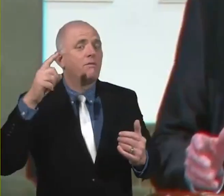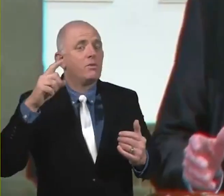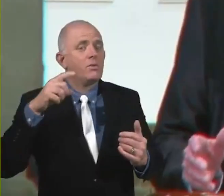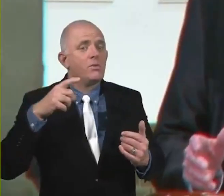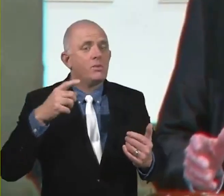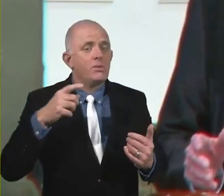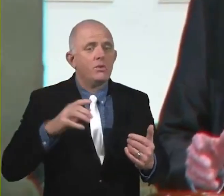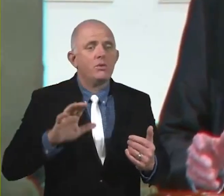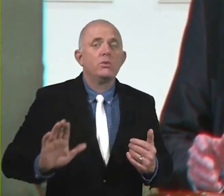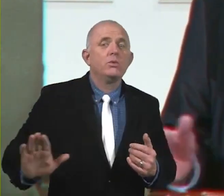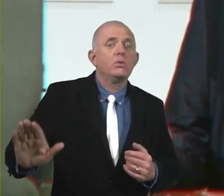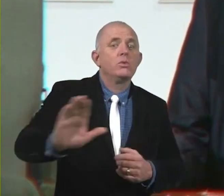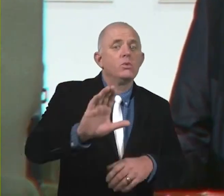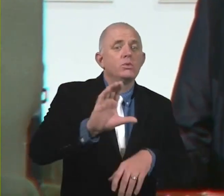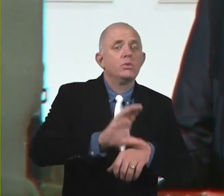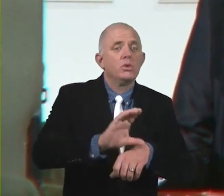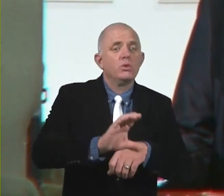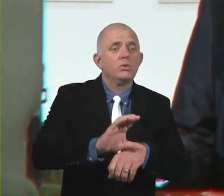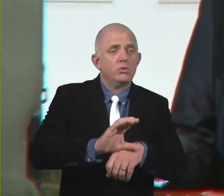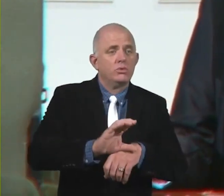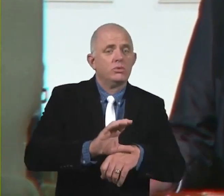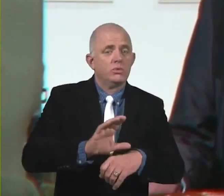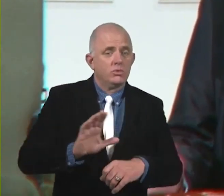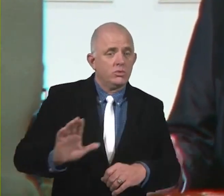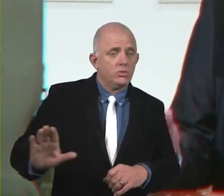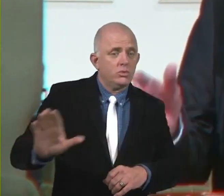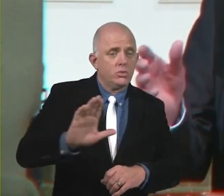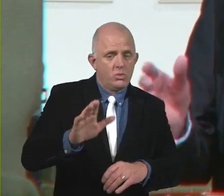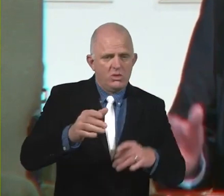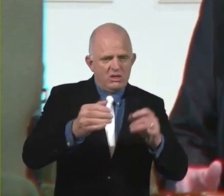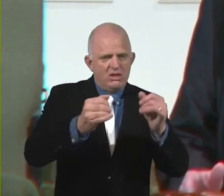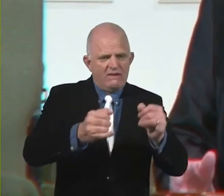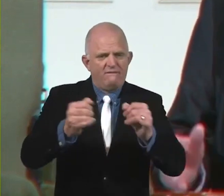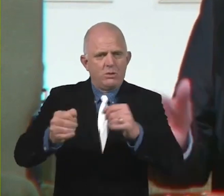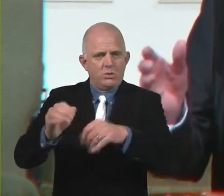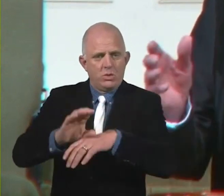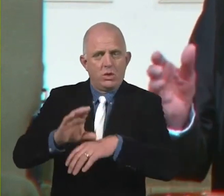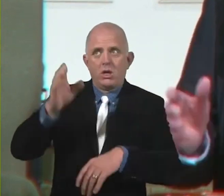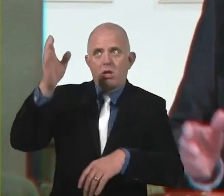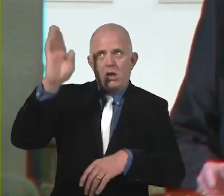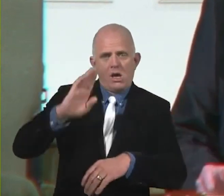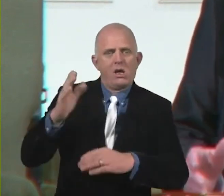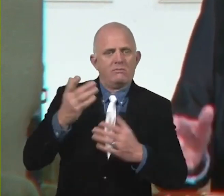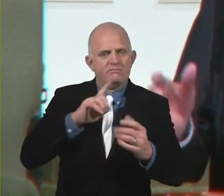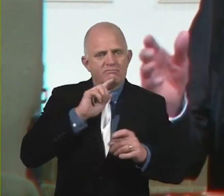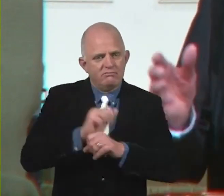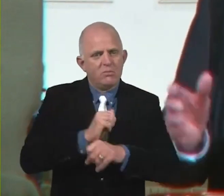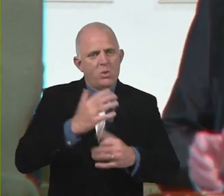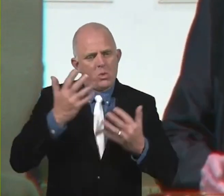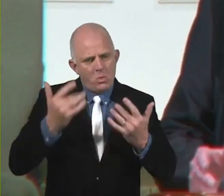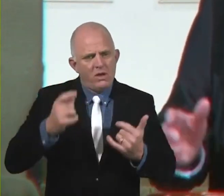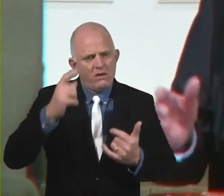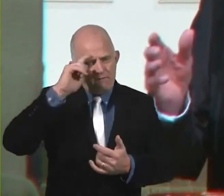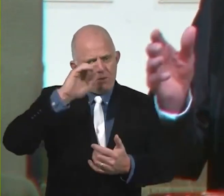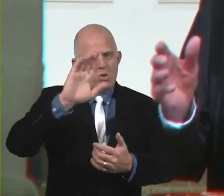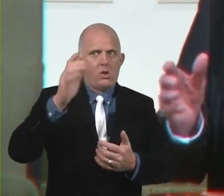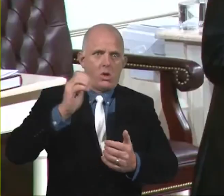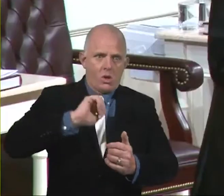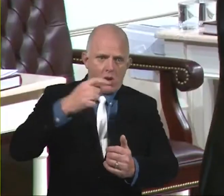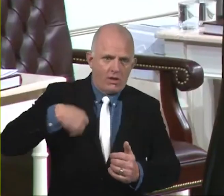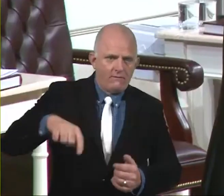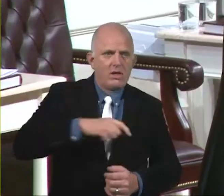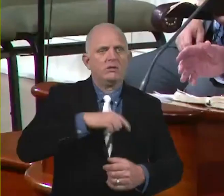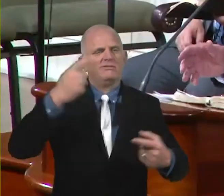go? Your church? He's waiting for us all to get in